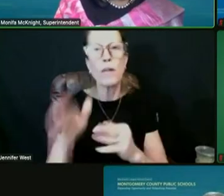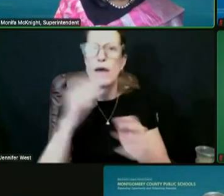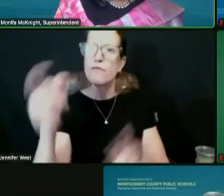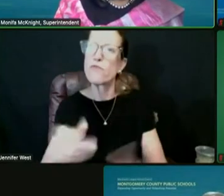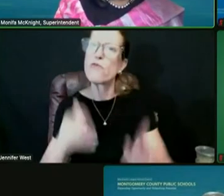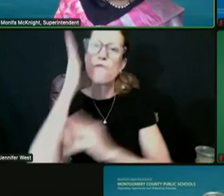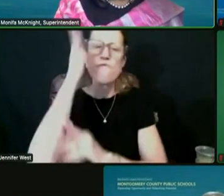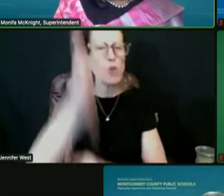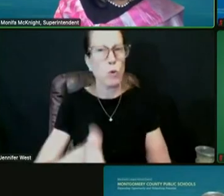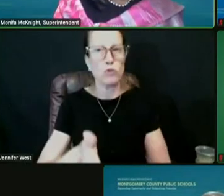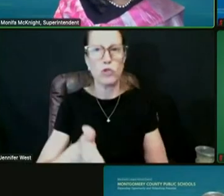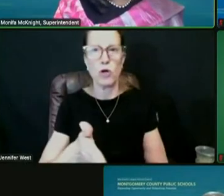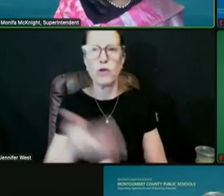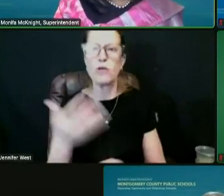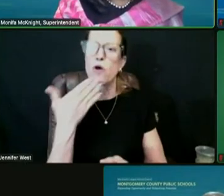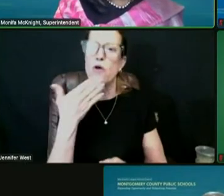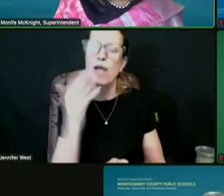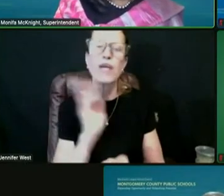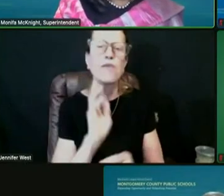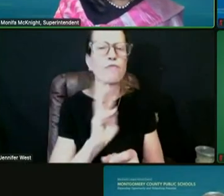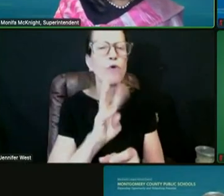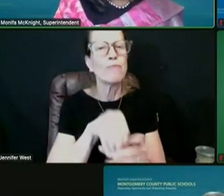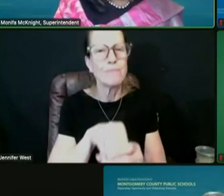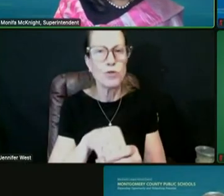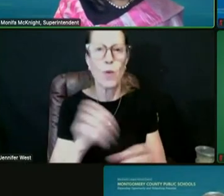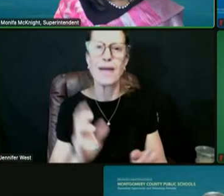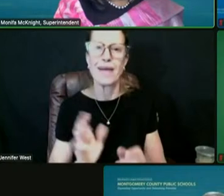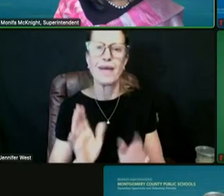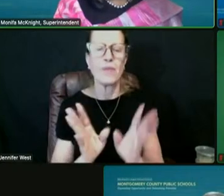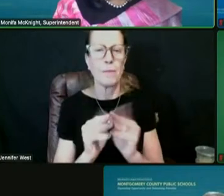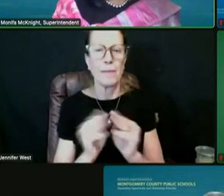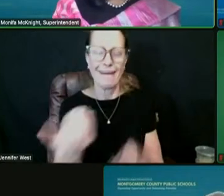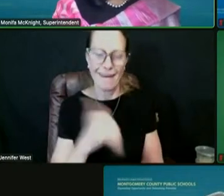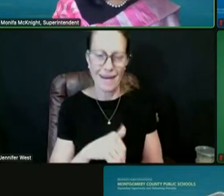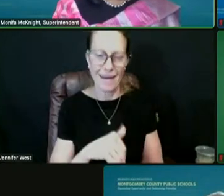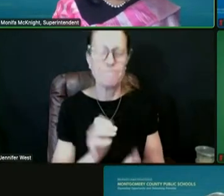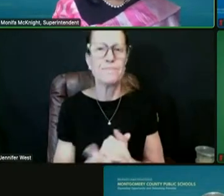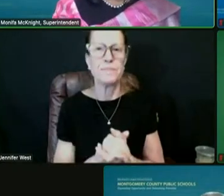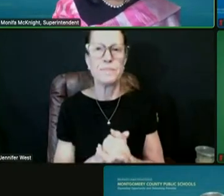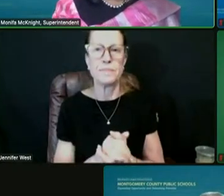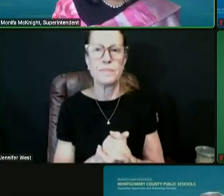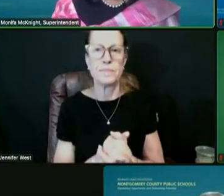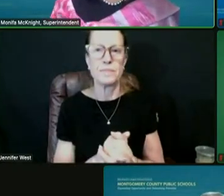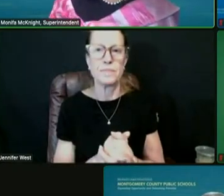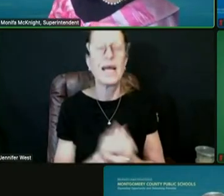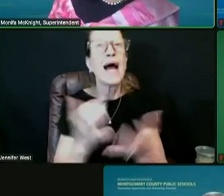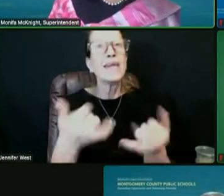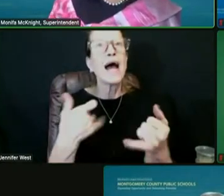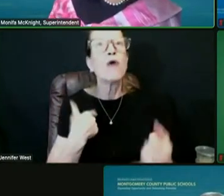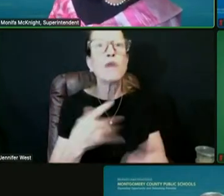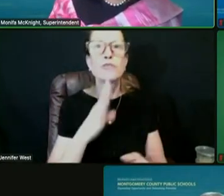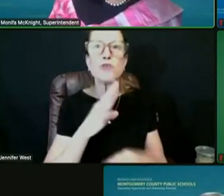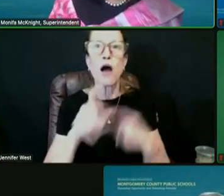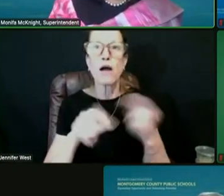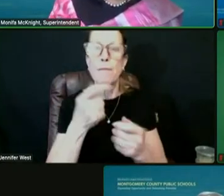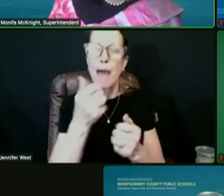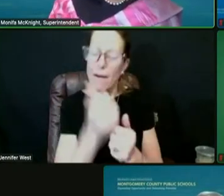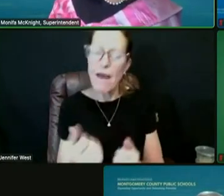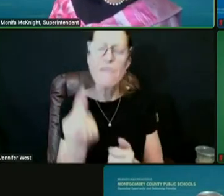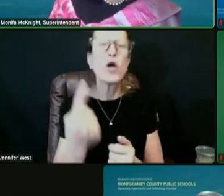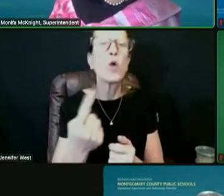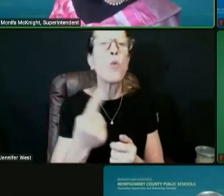to talk about that. But before I go into budget, I always say, let's talk about the things that are at the top of everybody's